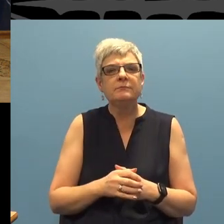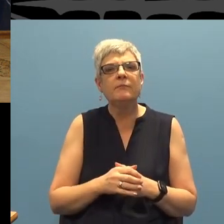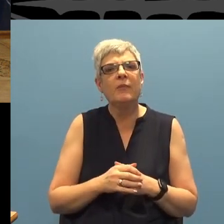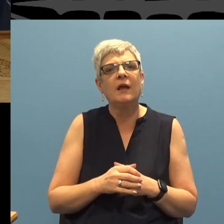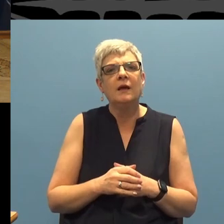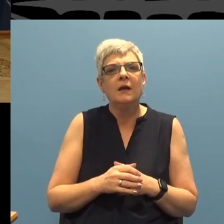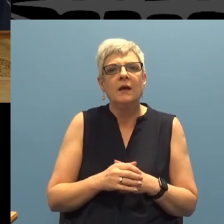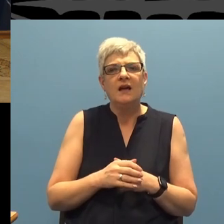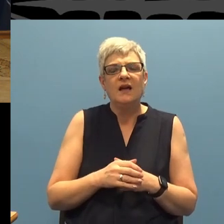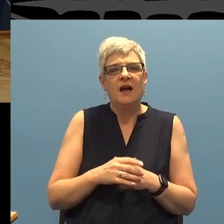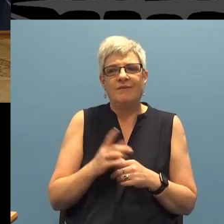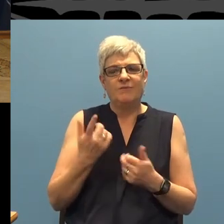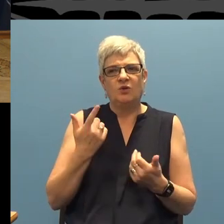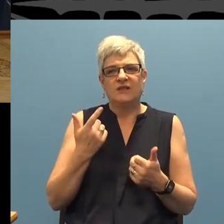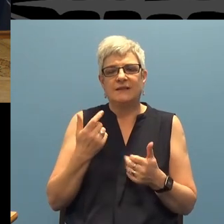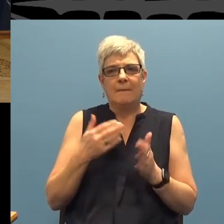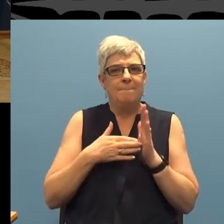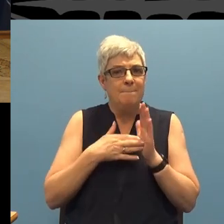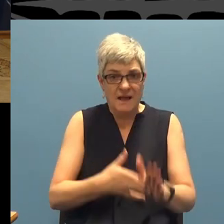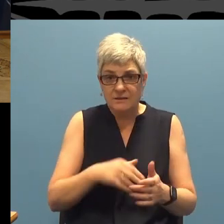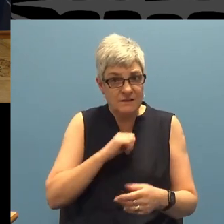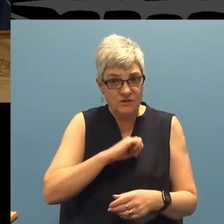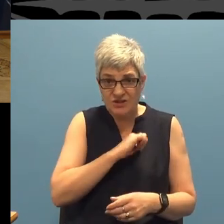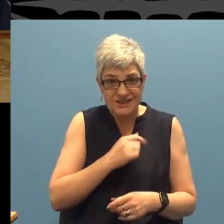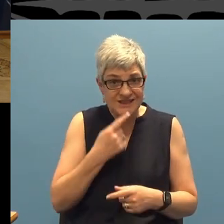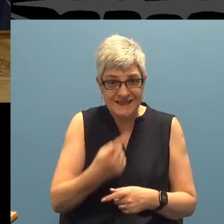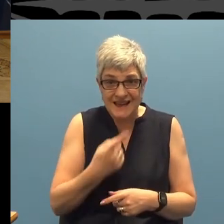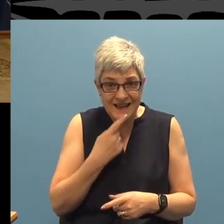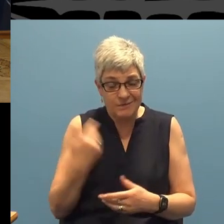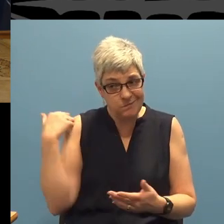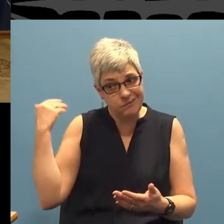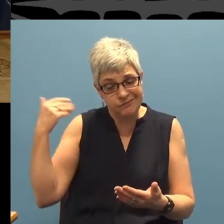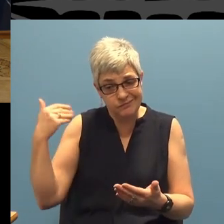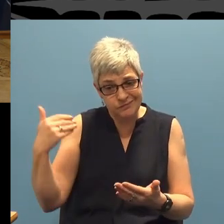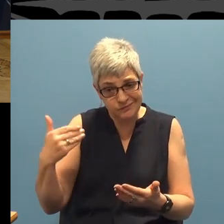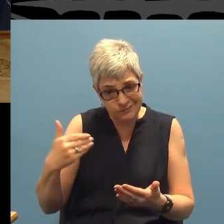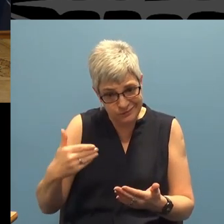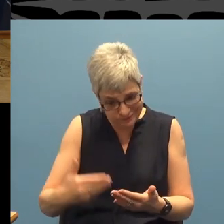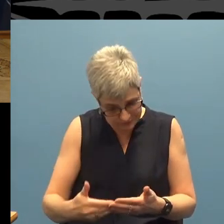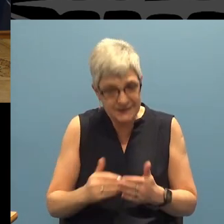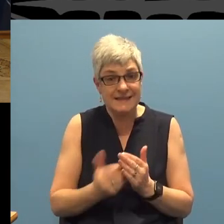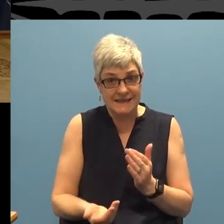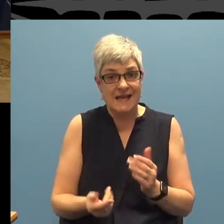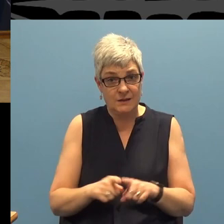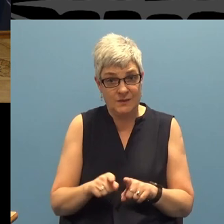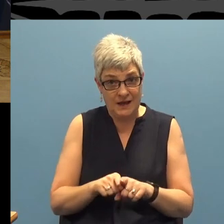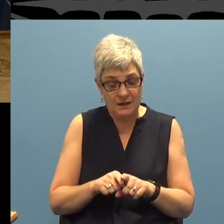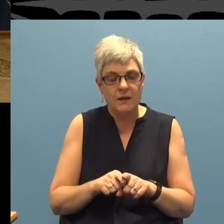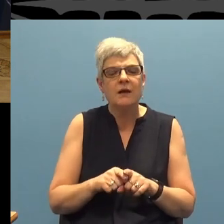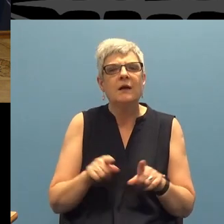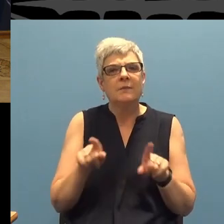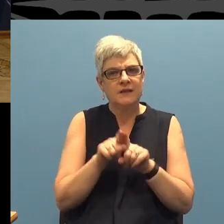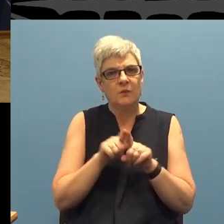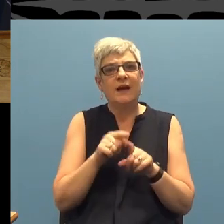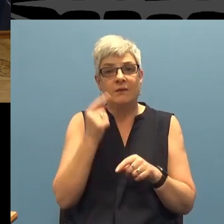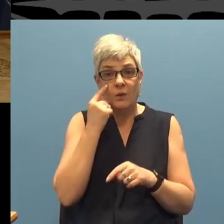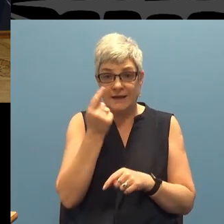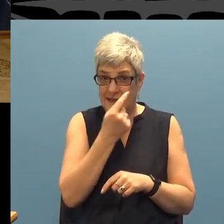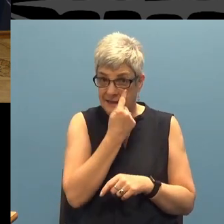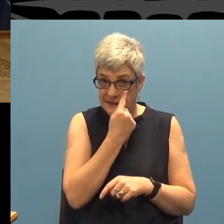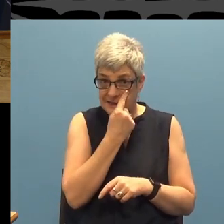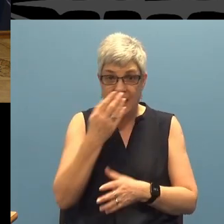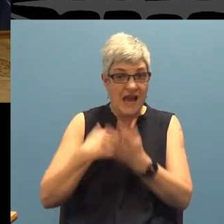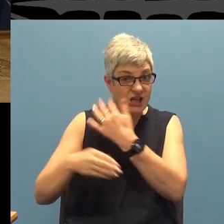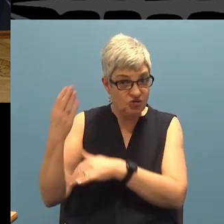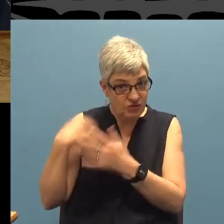the testimony of millions of Christians over the years and millions of Christians today, but also the witness of history is, yes, he